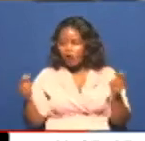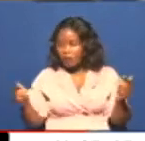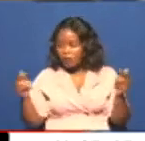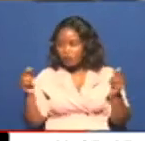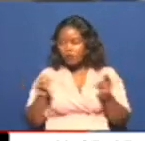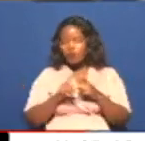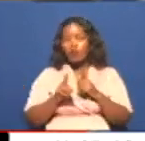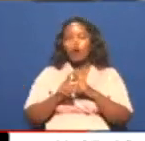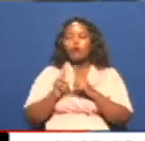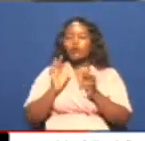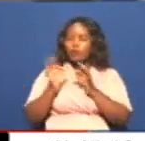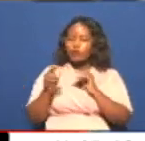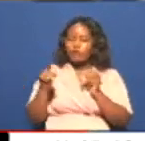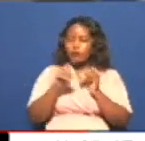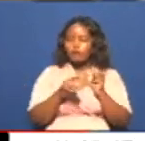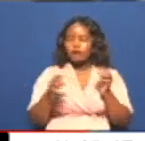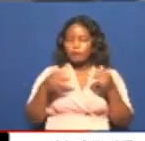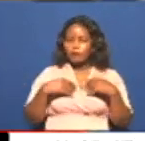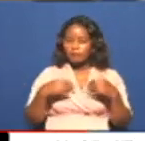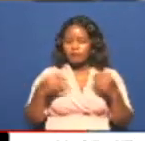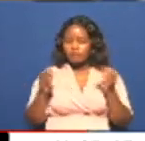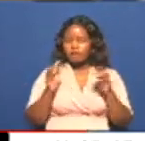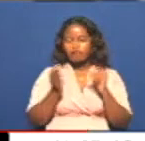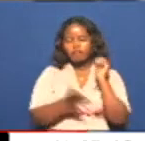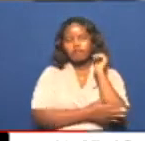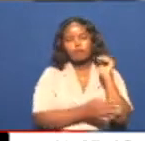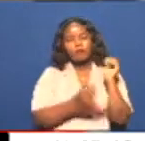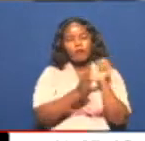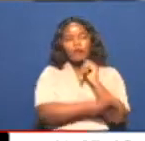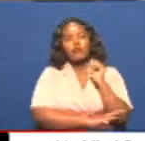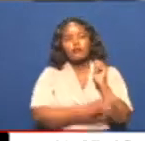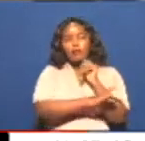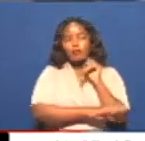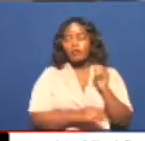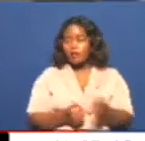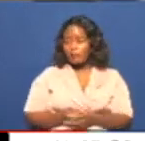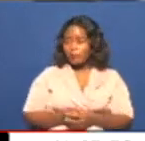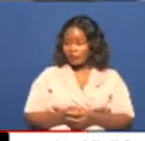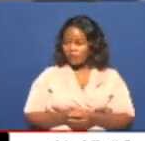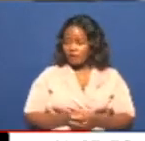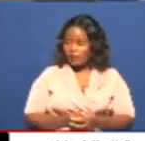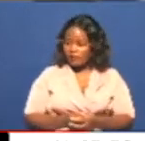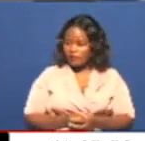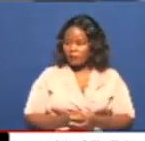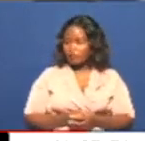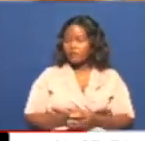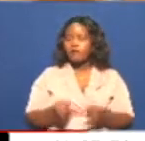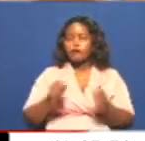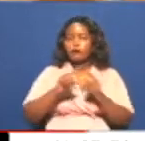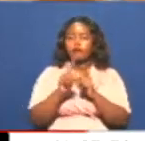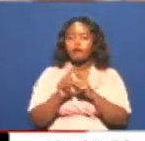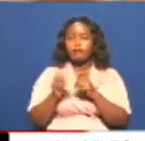very unfortunate for our country. Yeah. Uh-huh. IBC did announce that there will be the nominations.